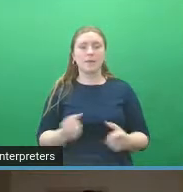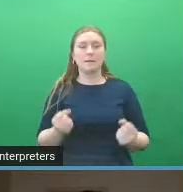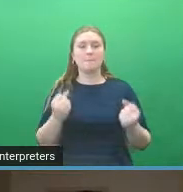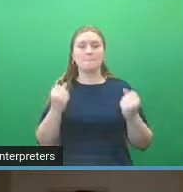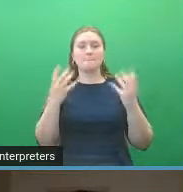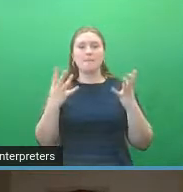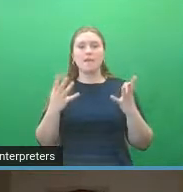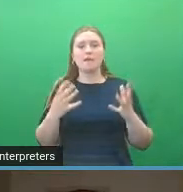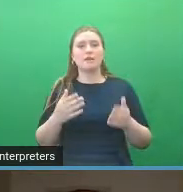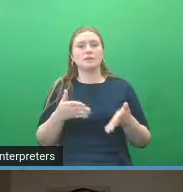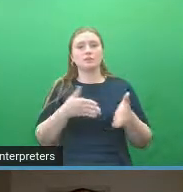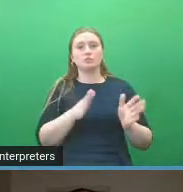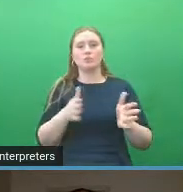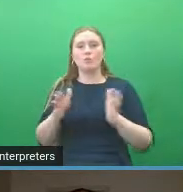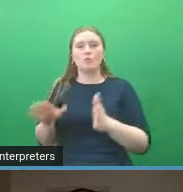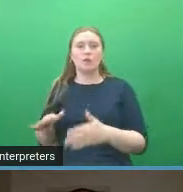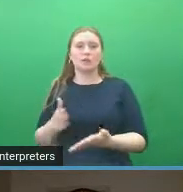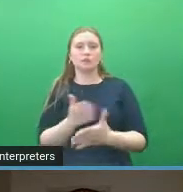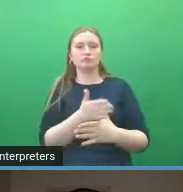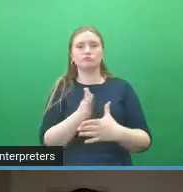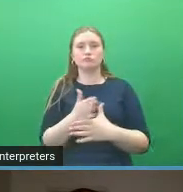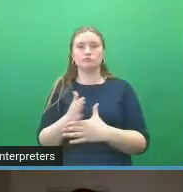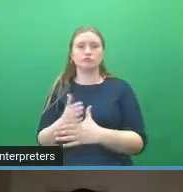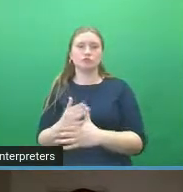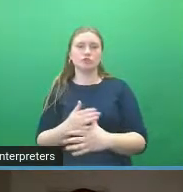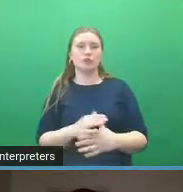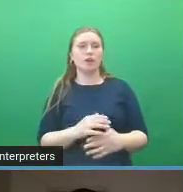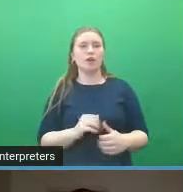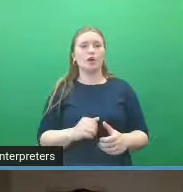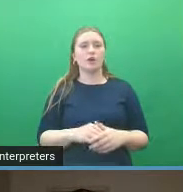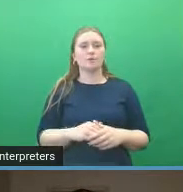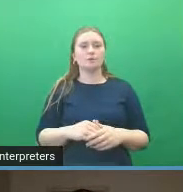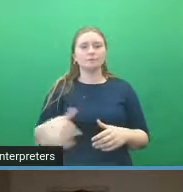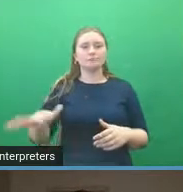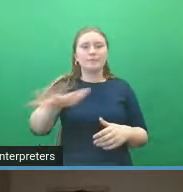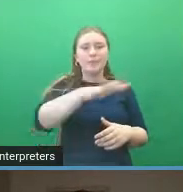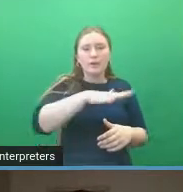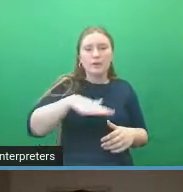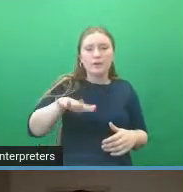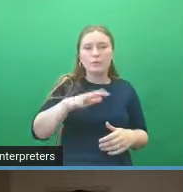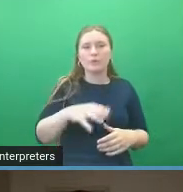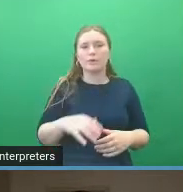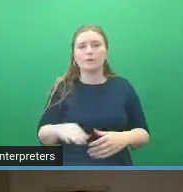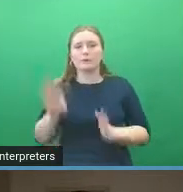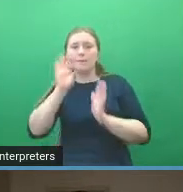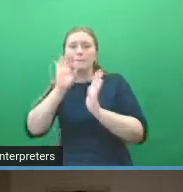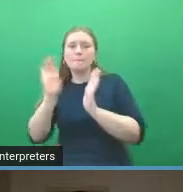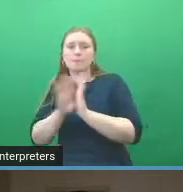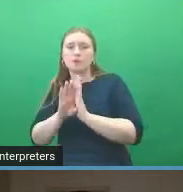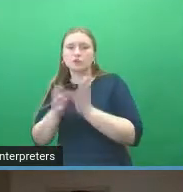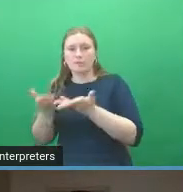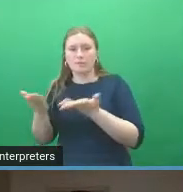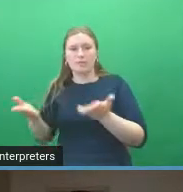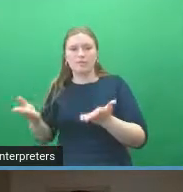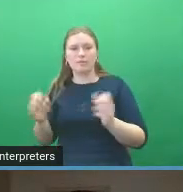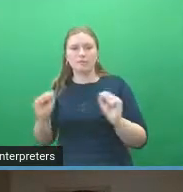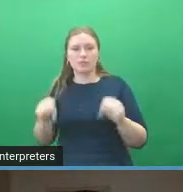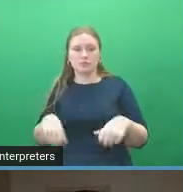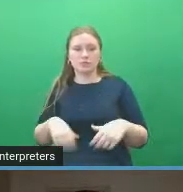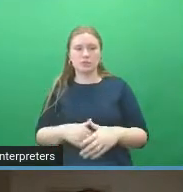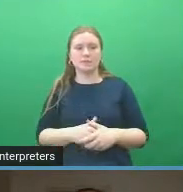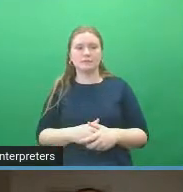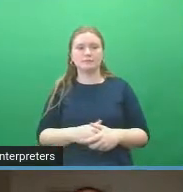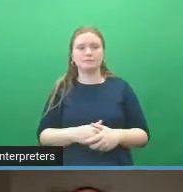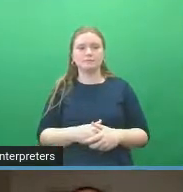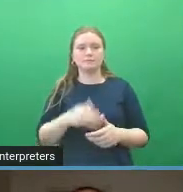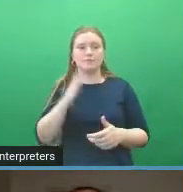formats to digitally share the people, spaces, and objects that form the identity of your museum or cultural institution. Next,